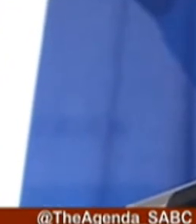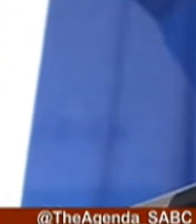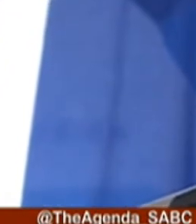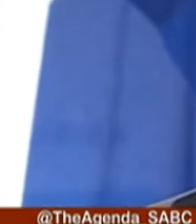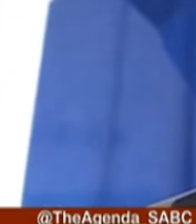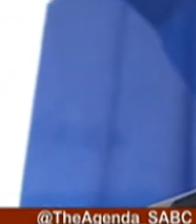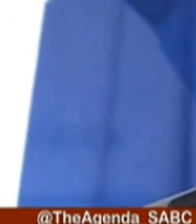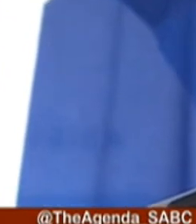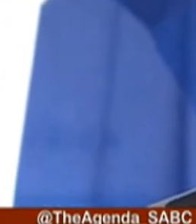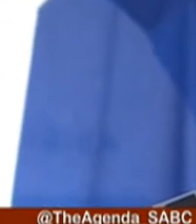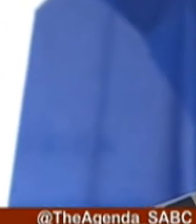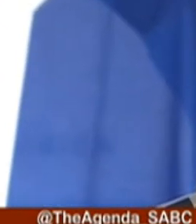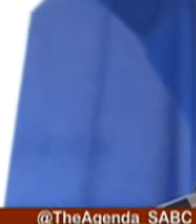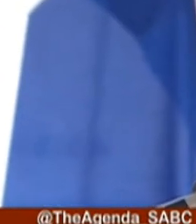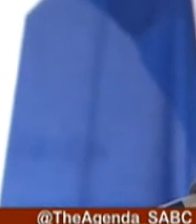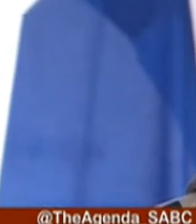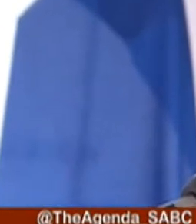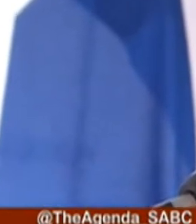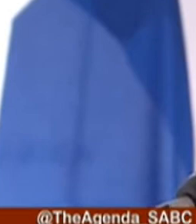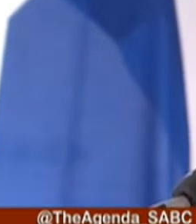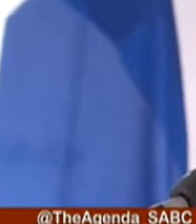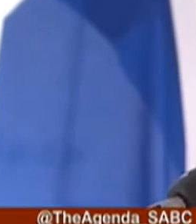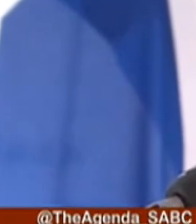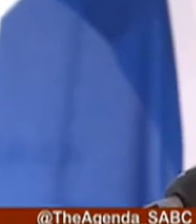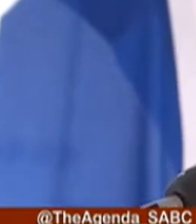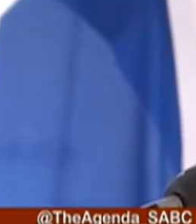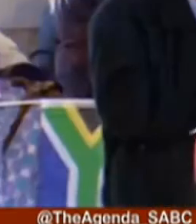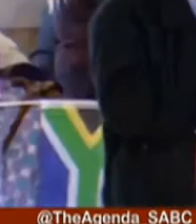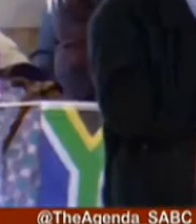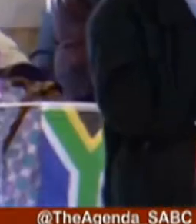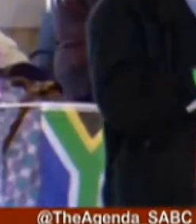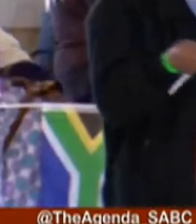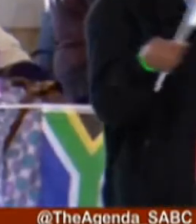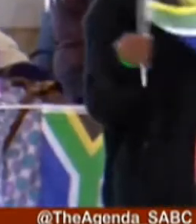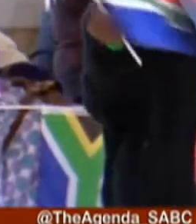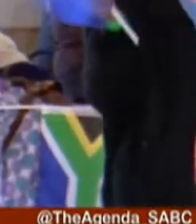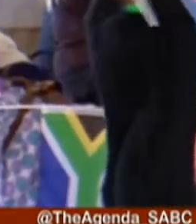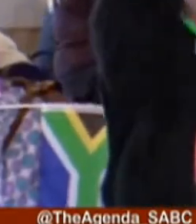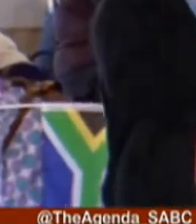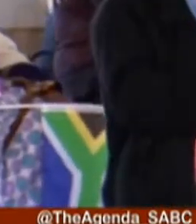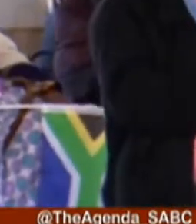A ke nka re le robetse. Ke re dumelang.